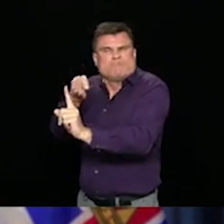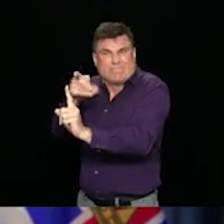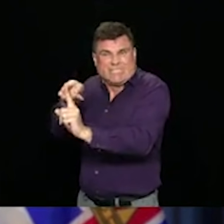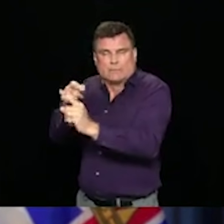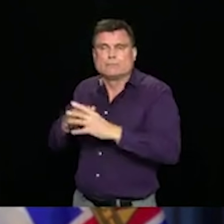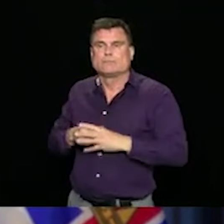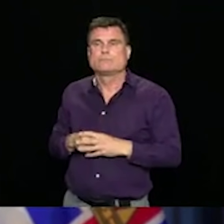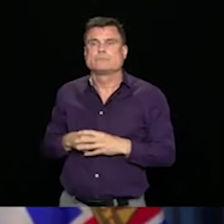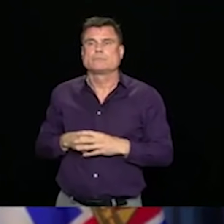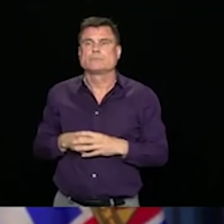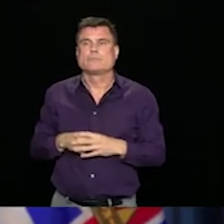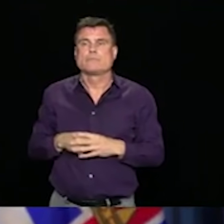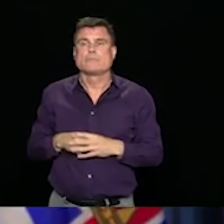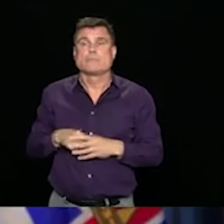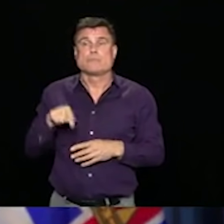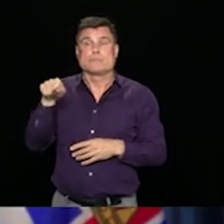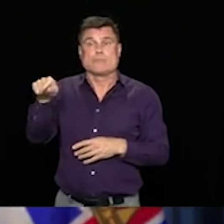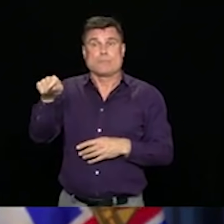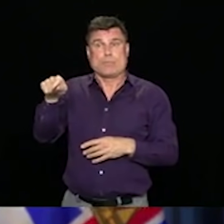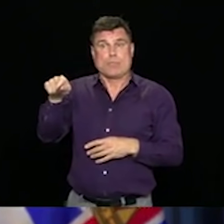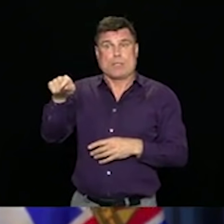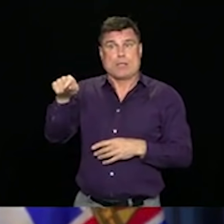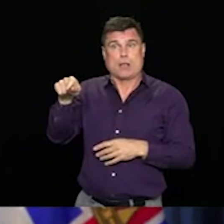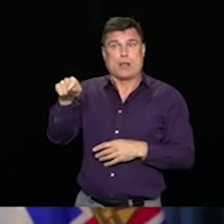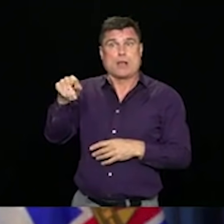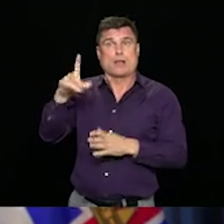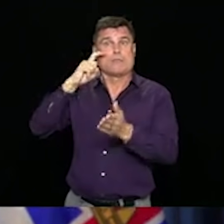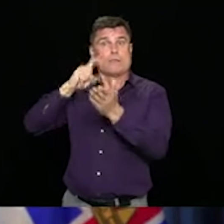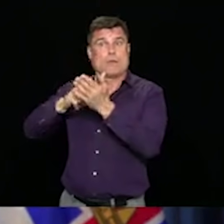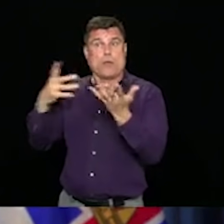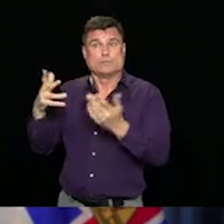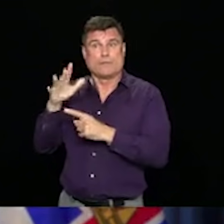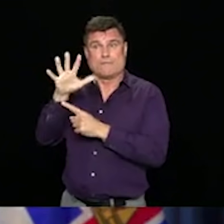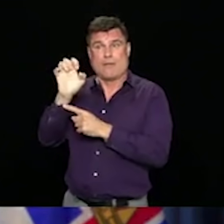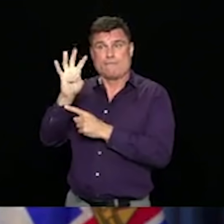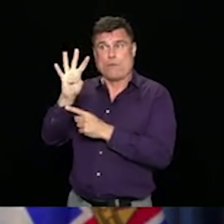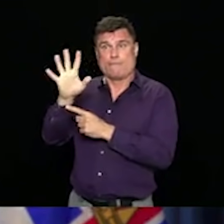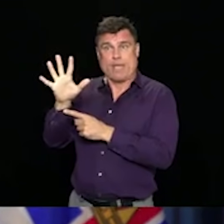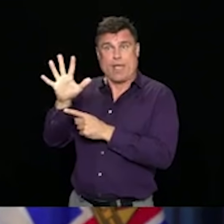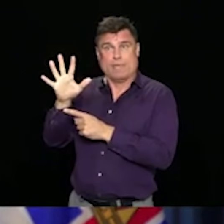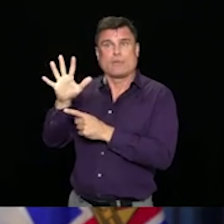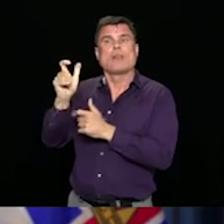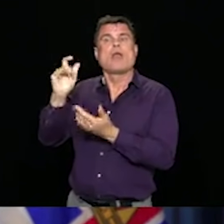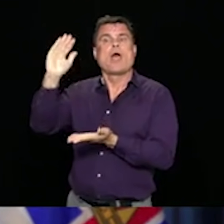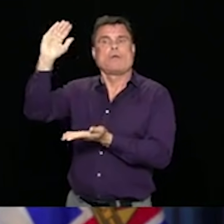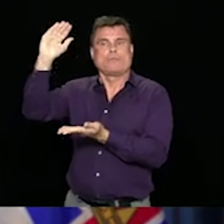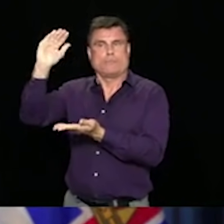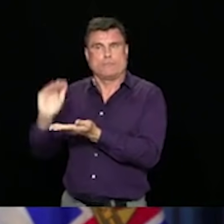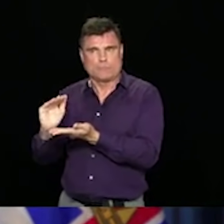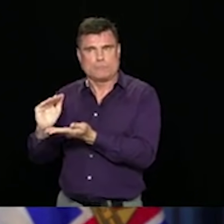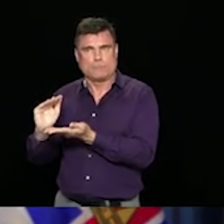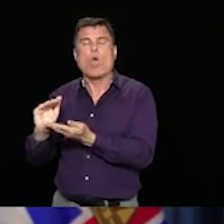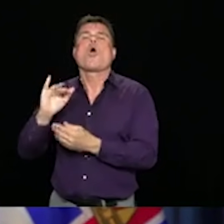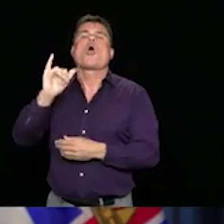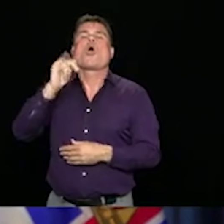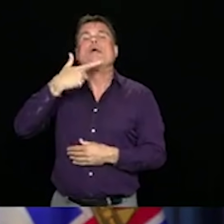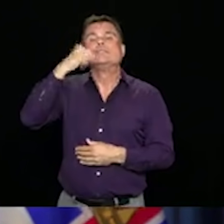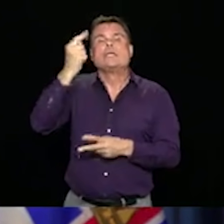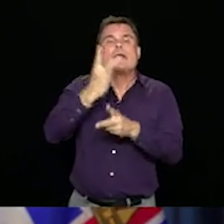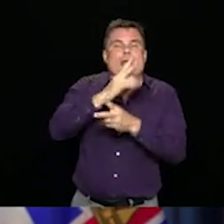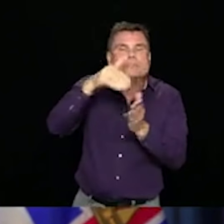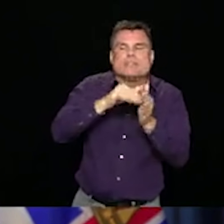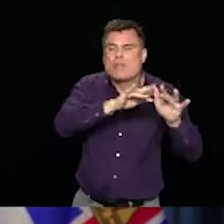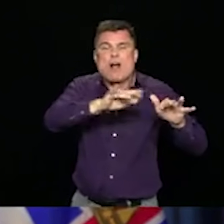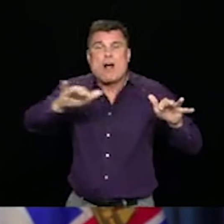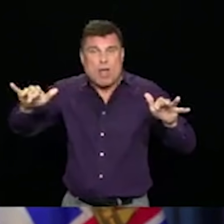sites identified has been adjusted downward from 545 to 533, so that's 12 less. This change